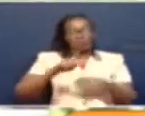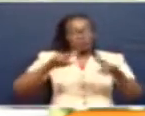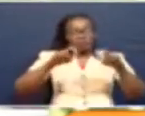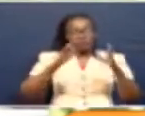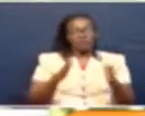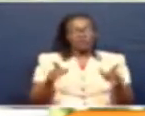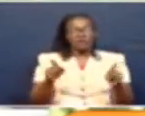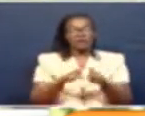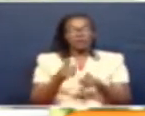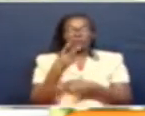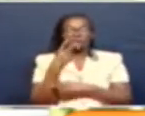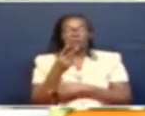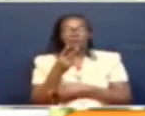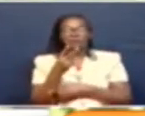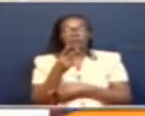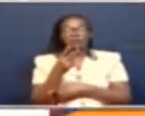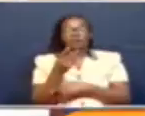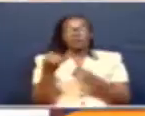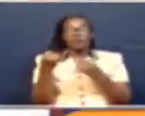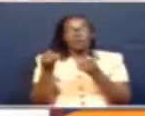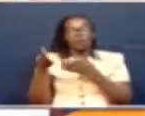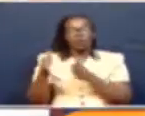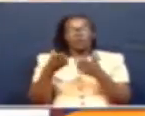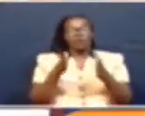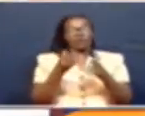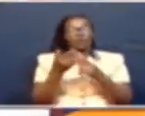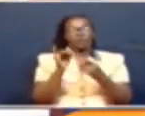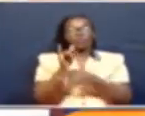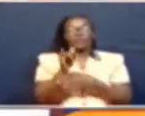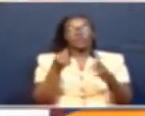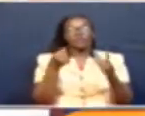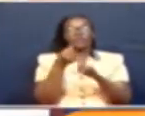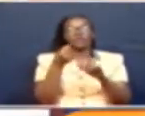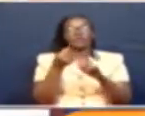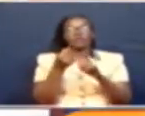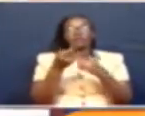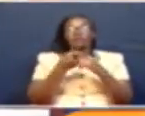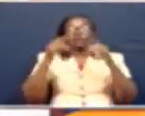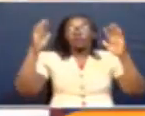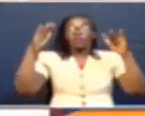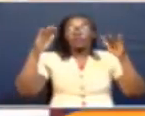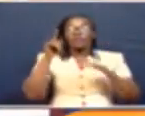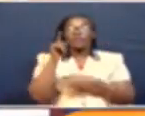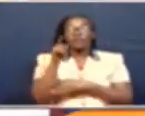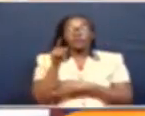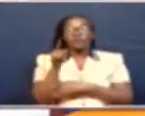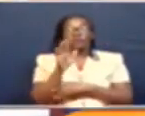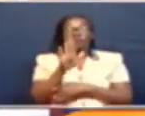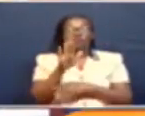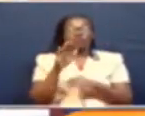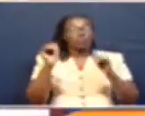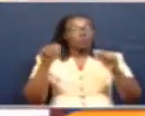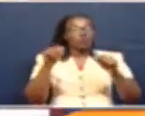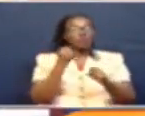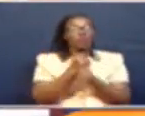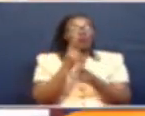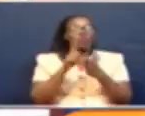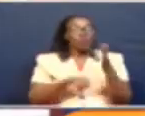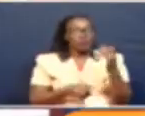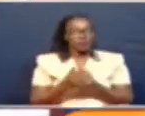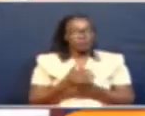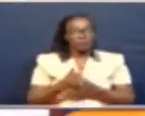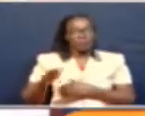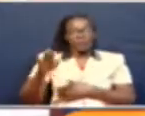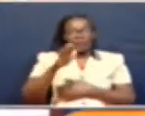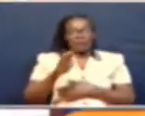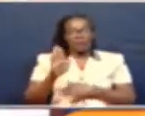other approaches in fighting the pest. From this range of options, from your capabilities, what can we do in terms of